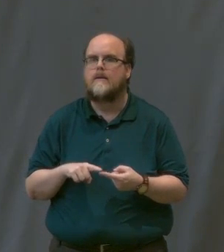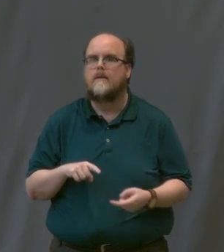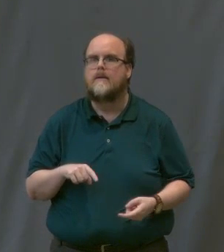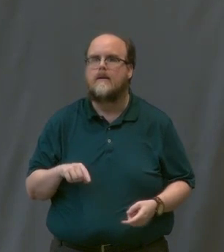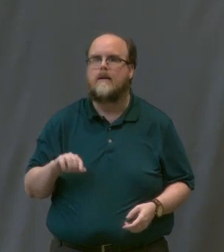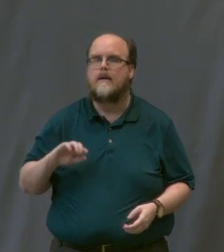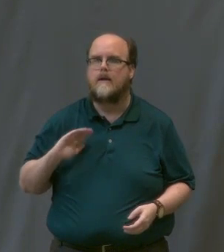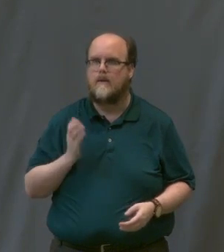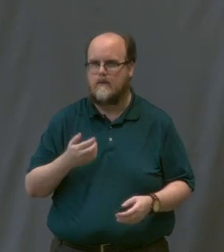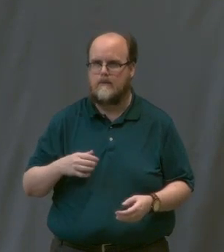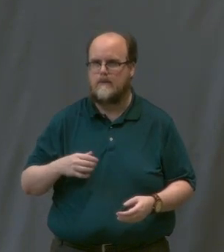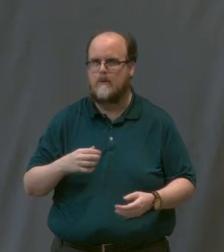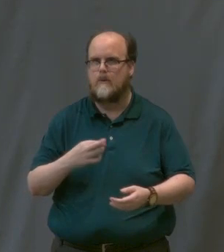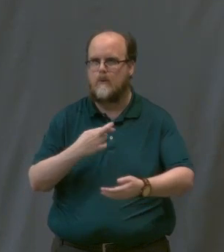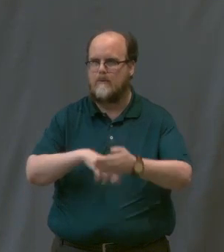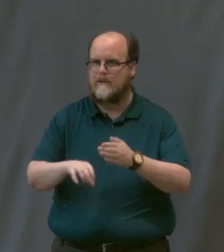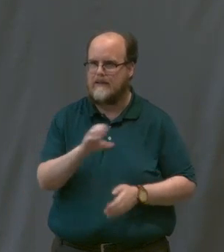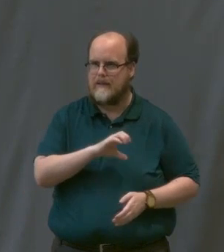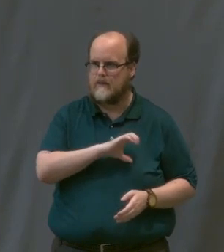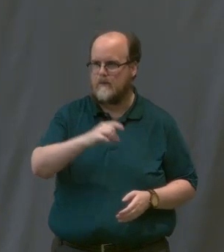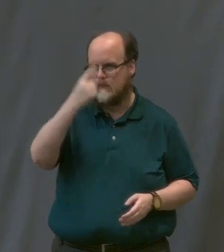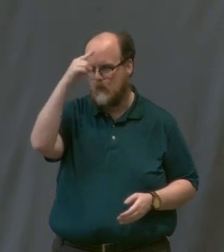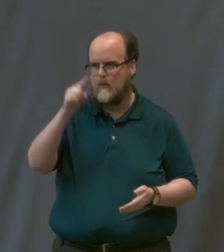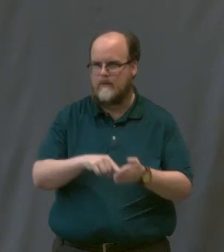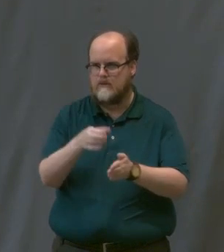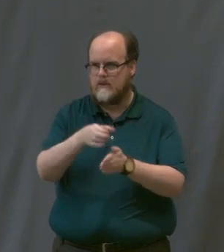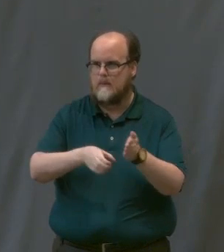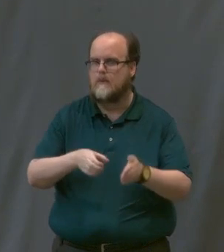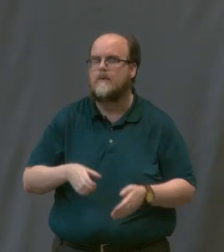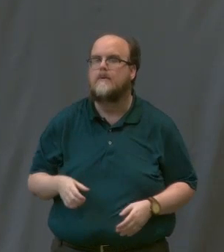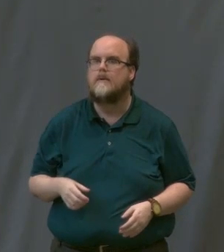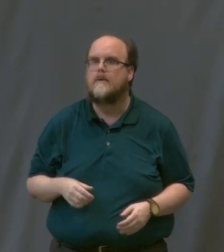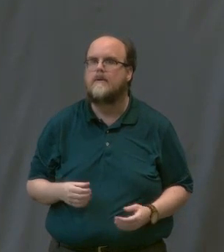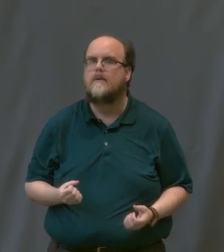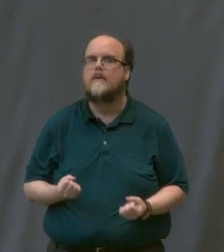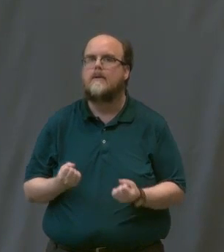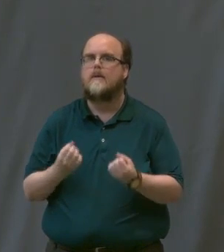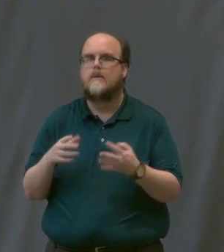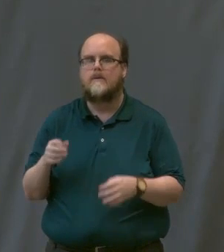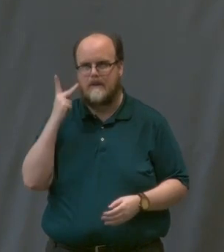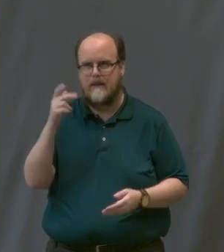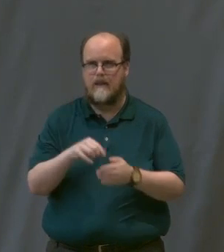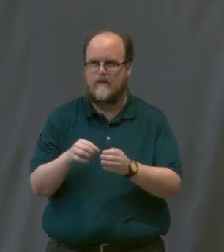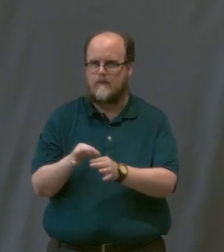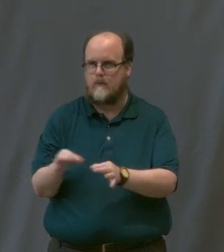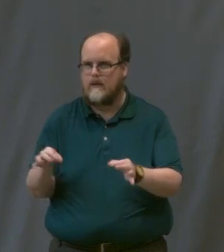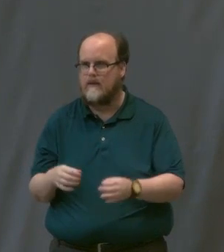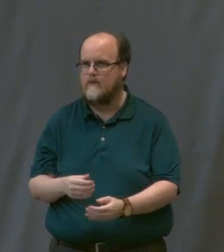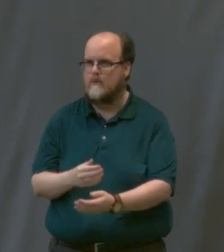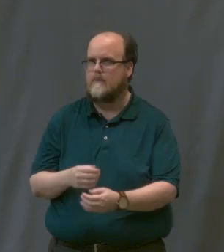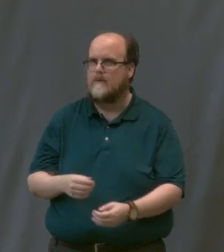our revelation characteristic for this particular chapter. How many of you have seen that term before?